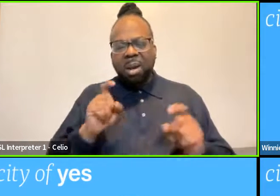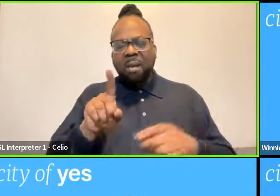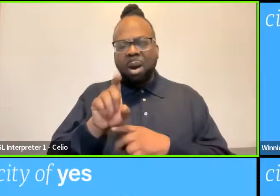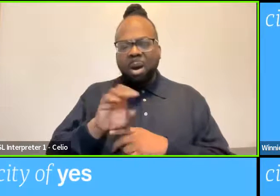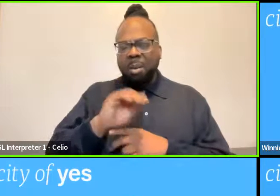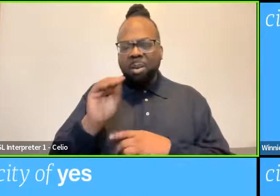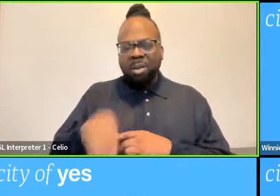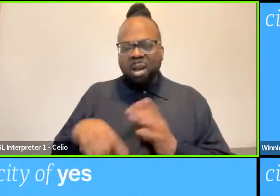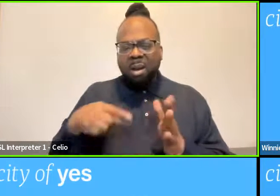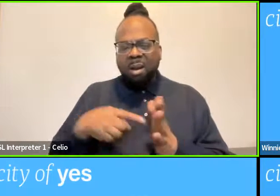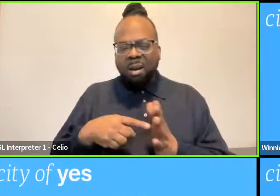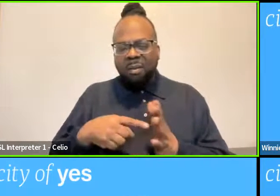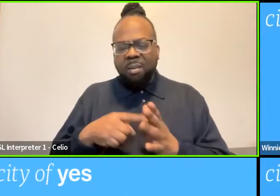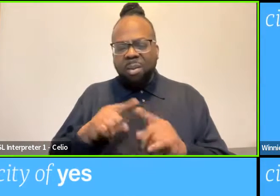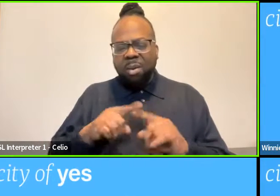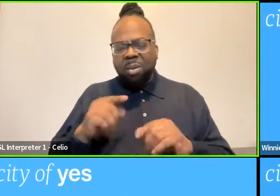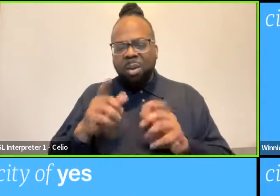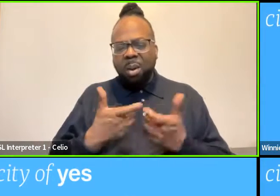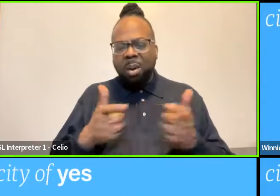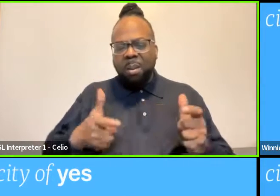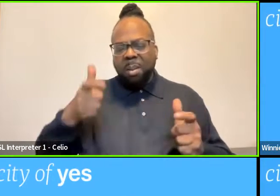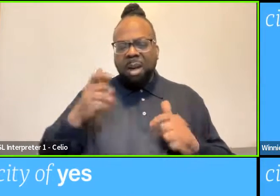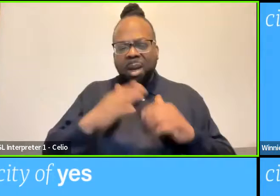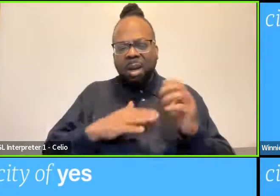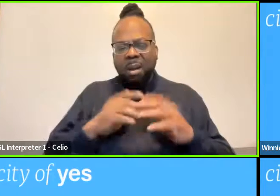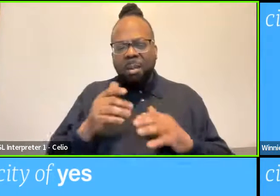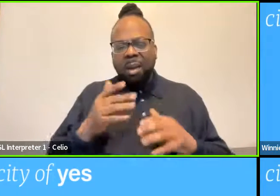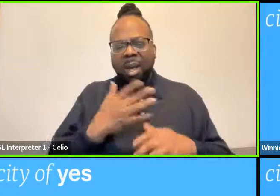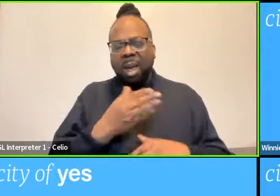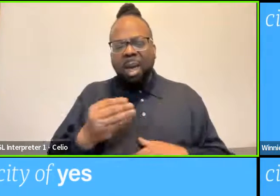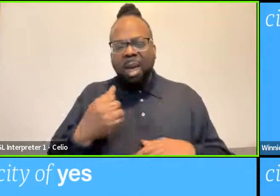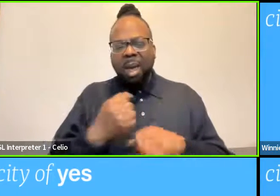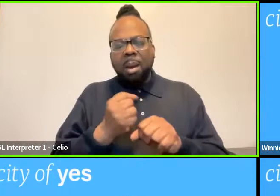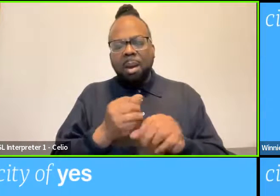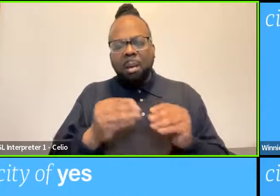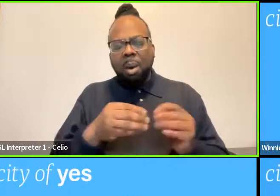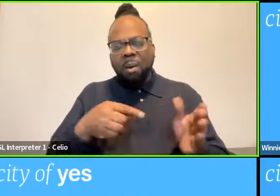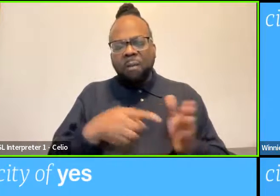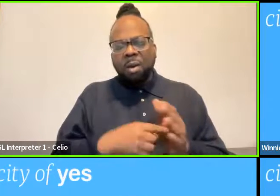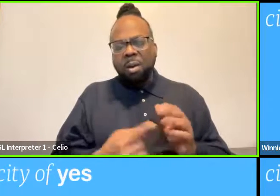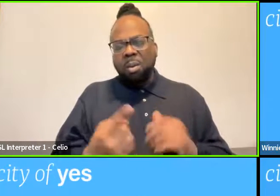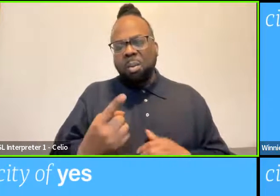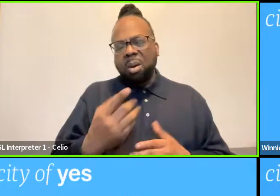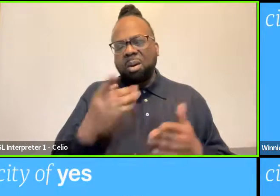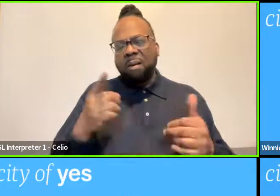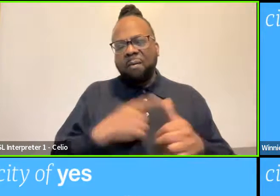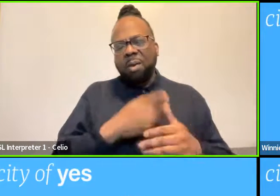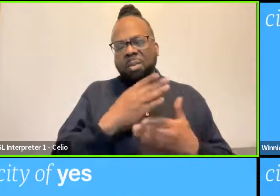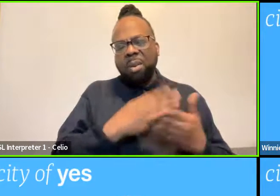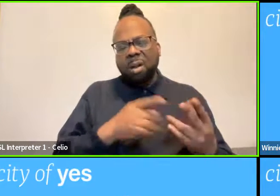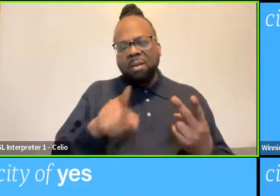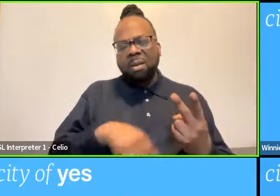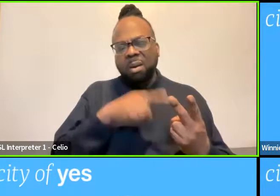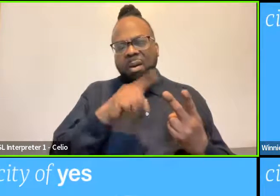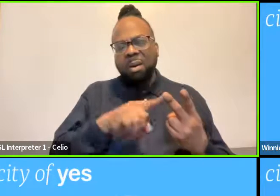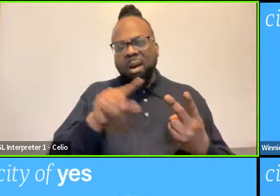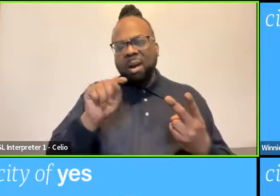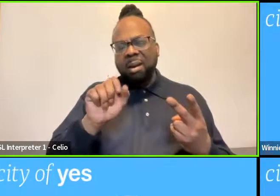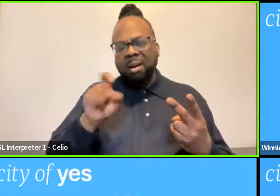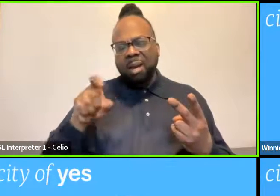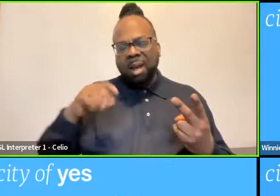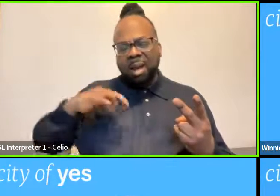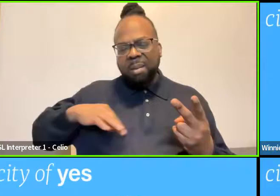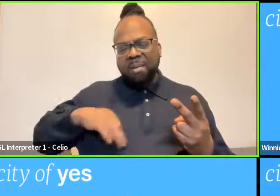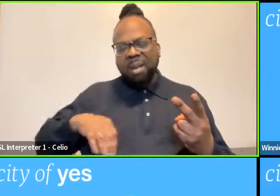do bigger buildings and produce more affordable and supportive units. So that's the first part of that. And then for tax incentives, like John mentioned, that's